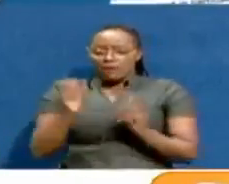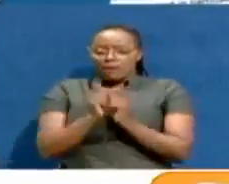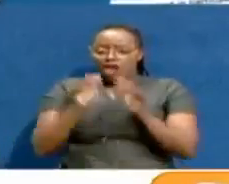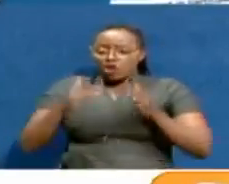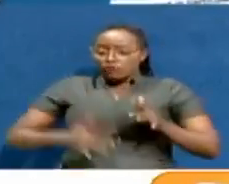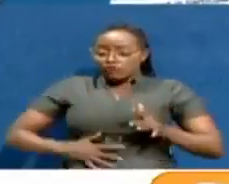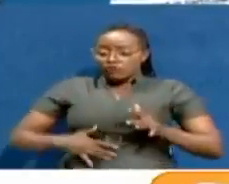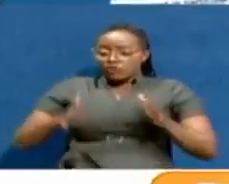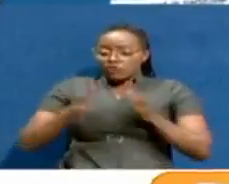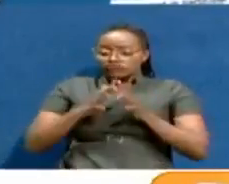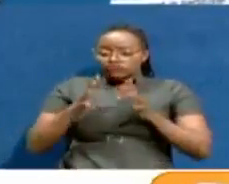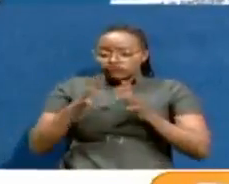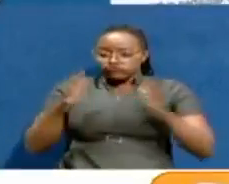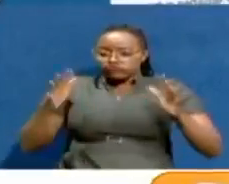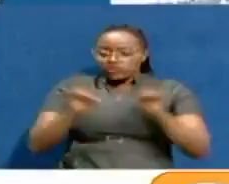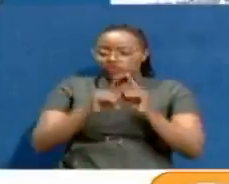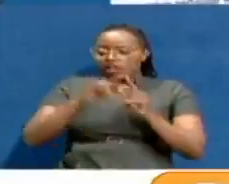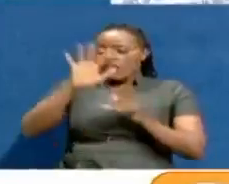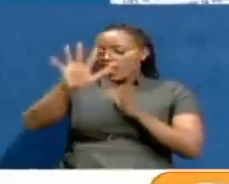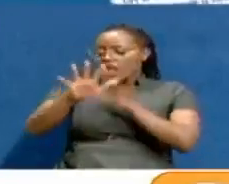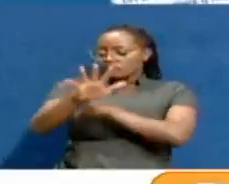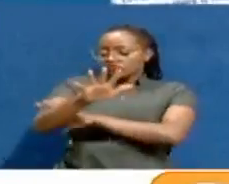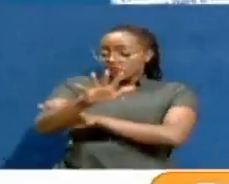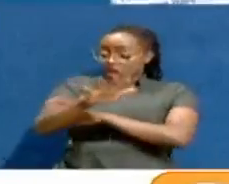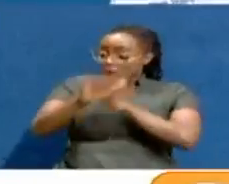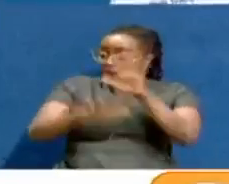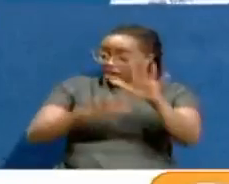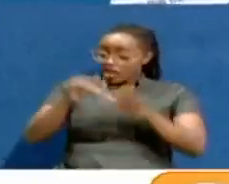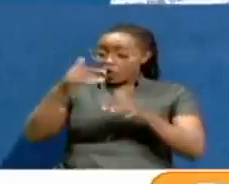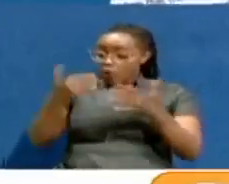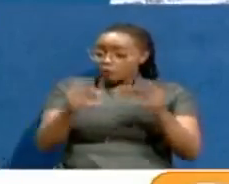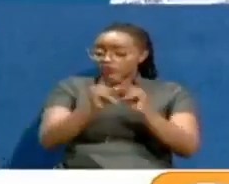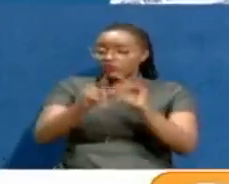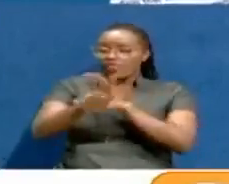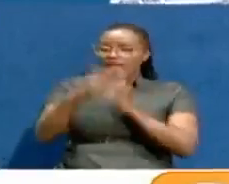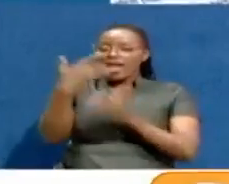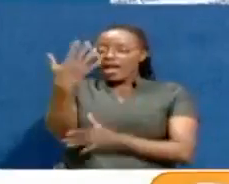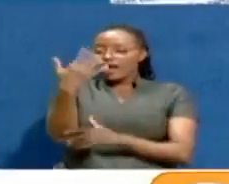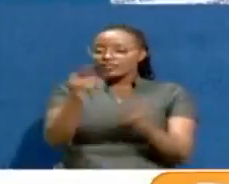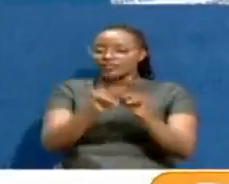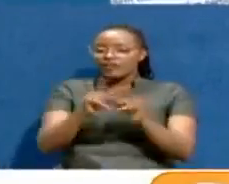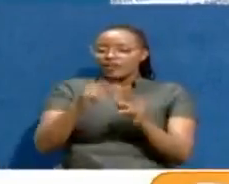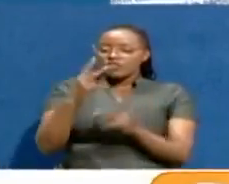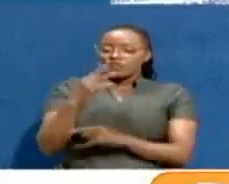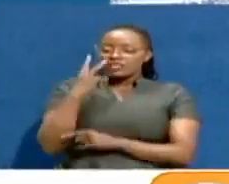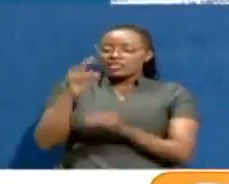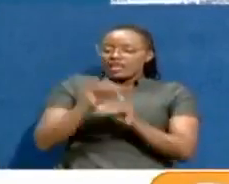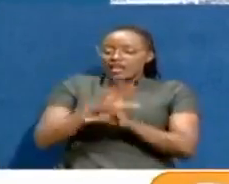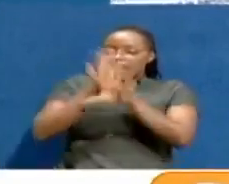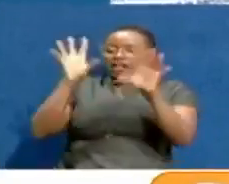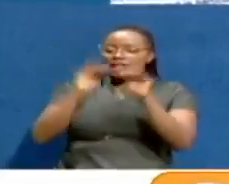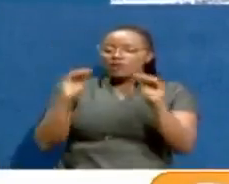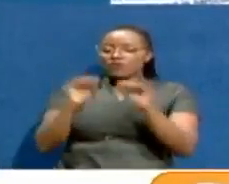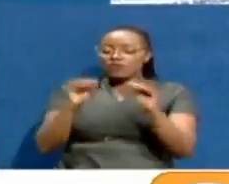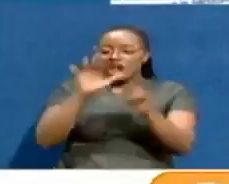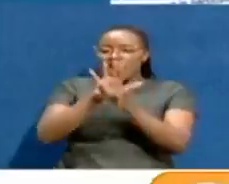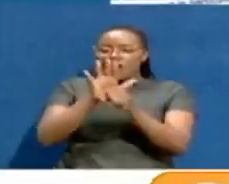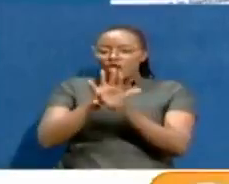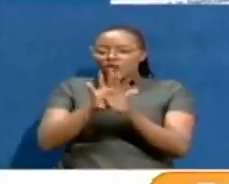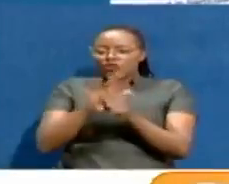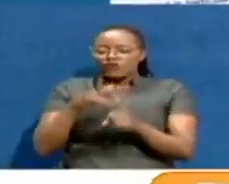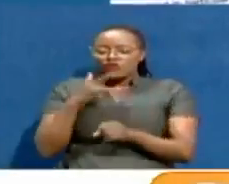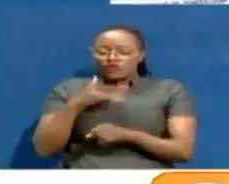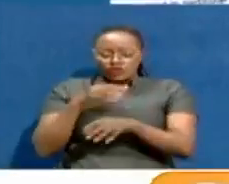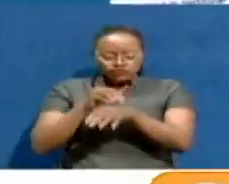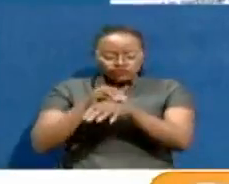stomach, swelling or coldness in an arm or leg, severe or worsening headache or blurred vision, persistent bleeding, multiple small